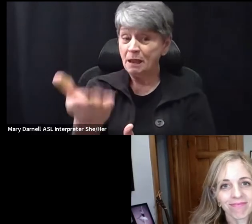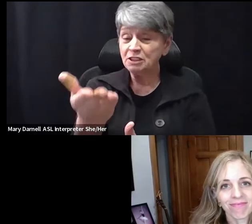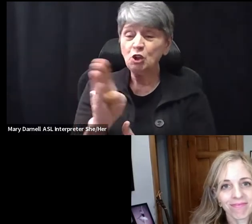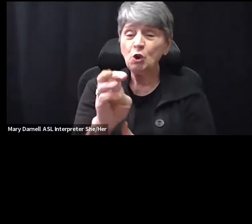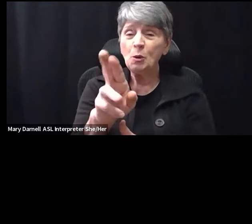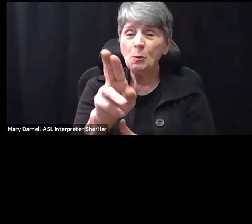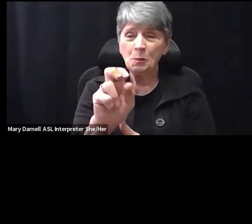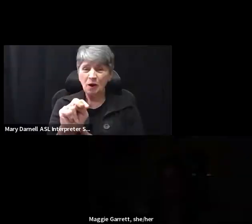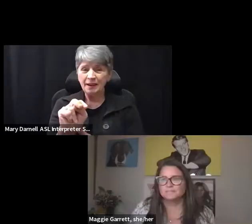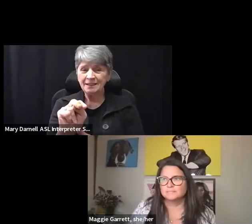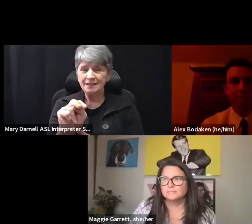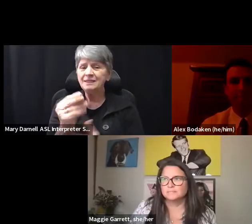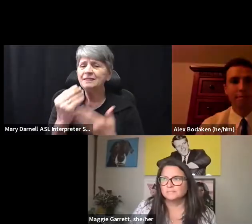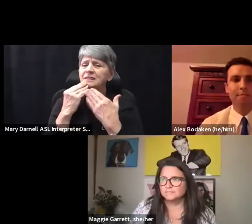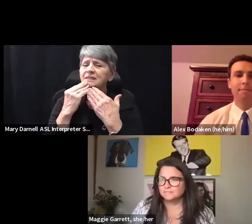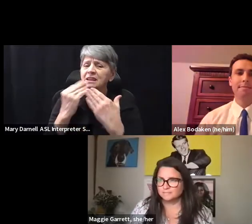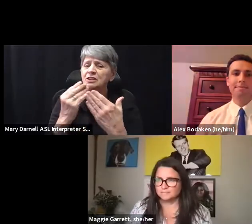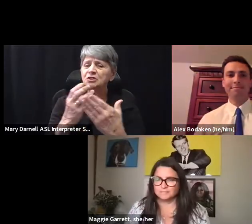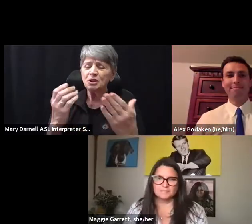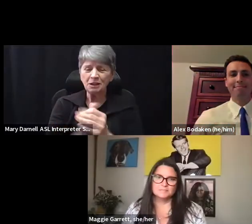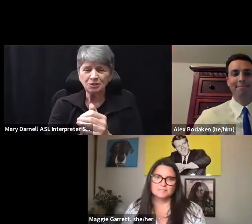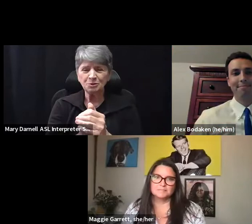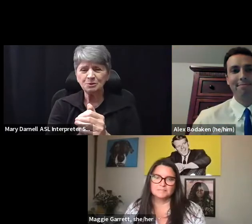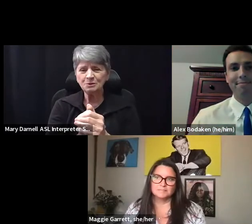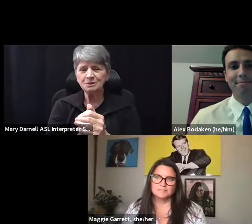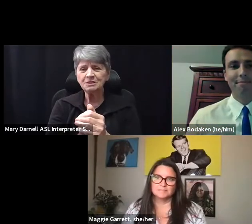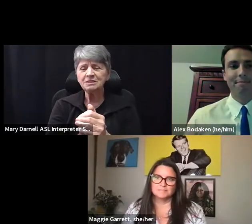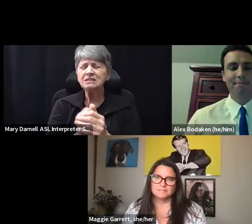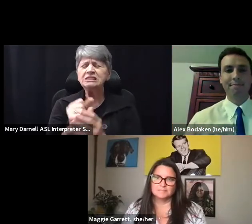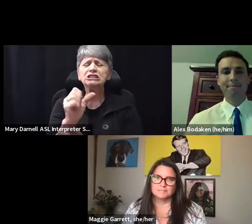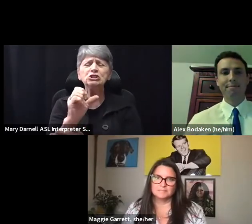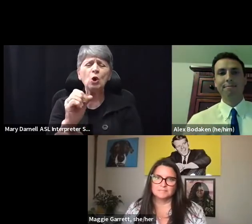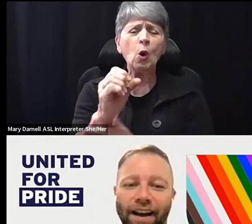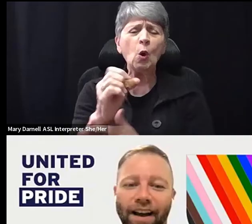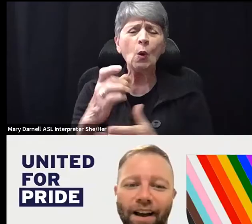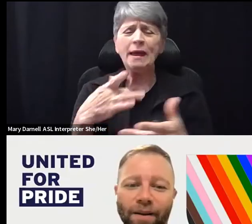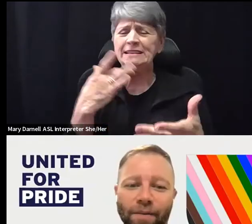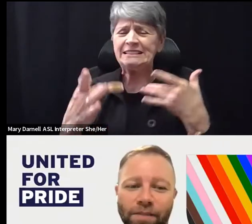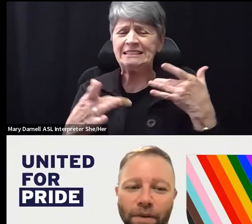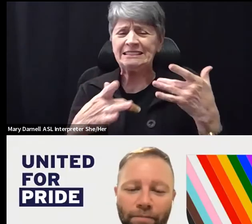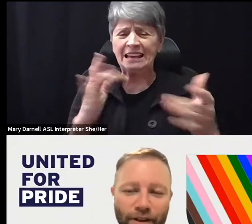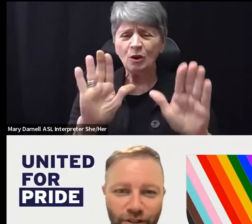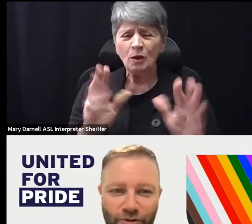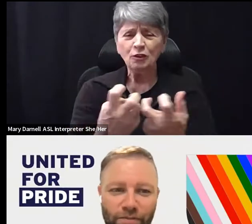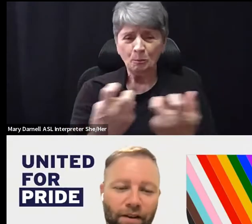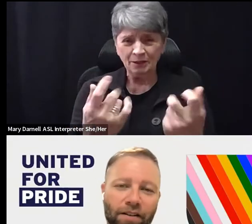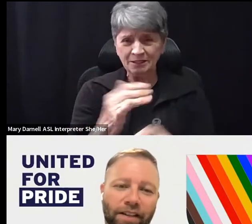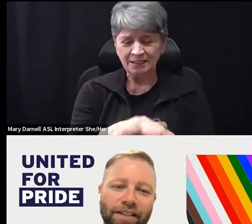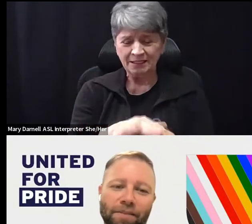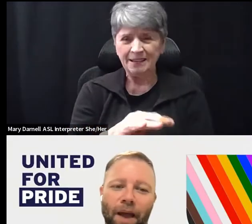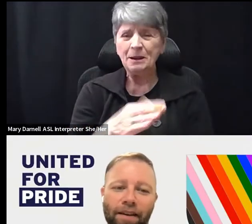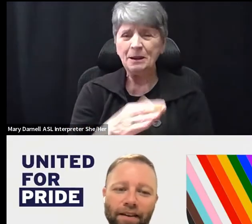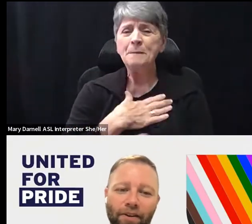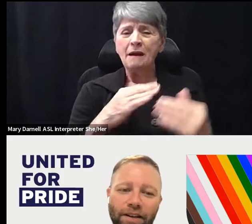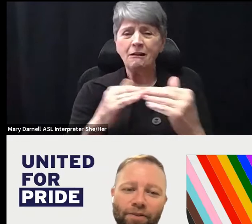Thanks so much, Rachel. We are super excited to have a great panel for you tonight. It's my pleasure to introduce my